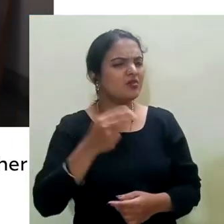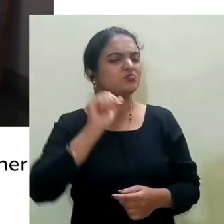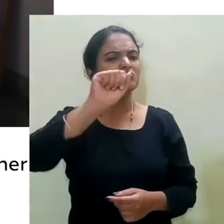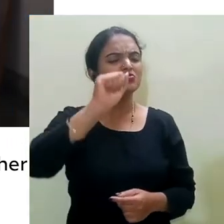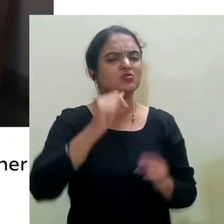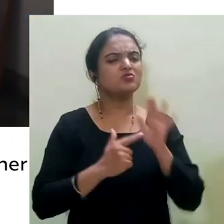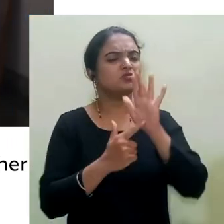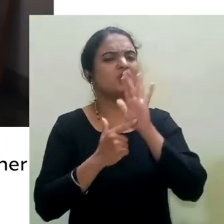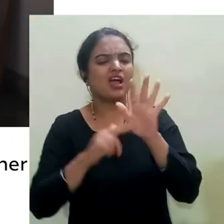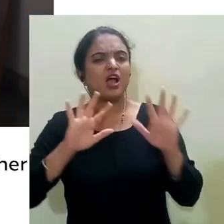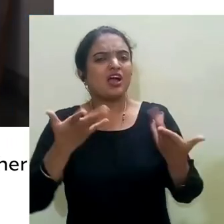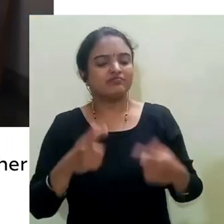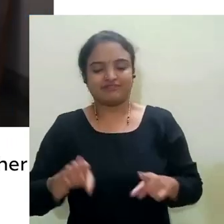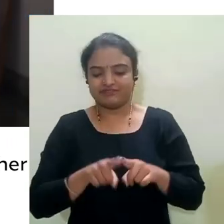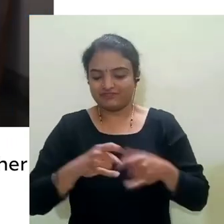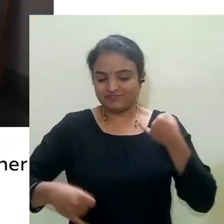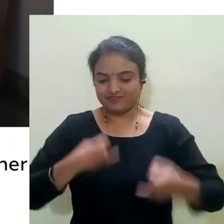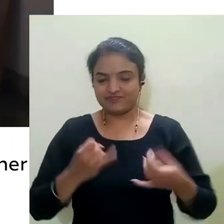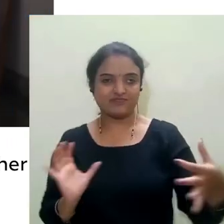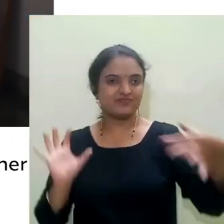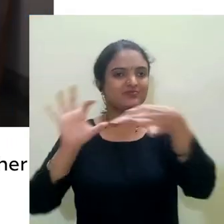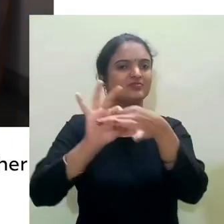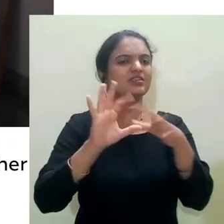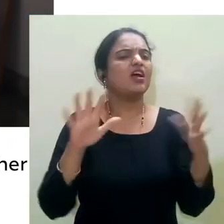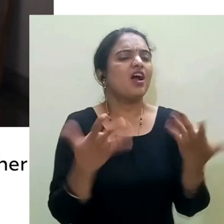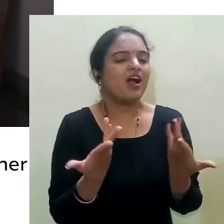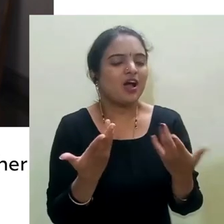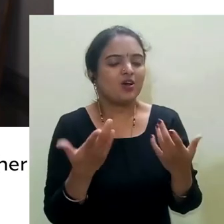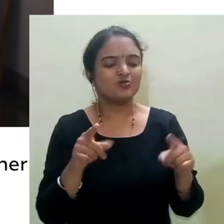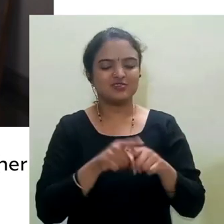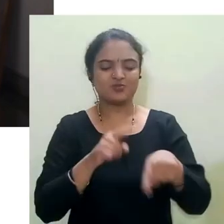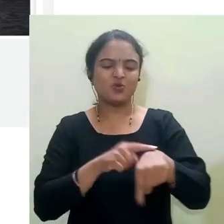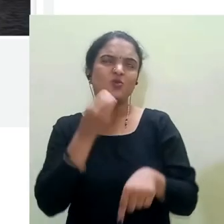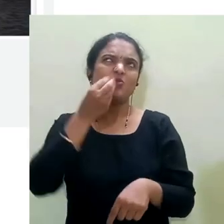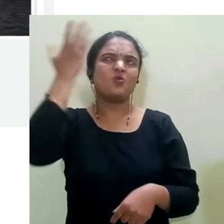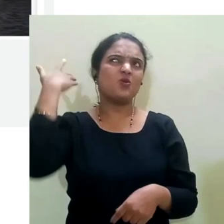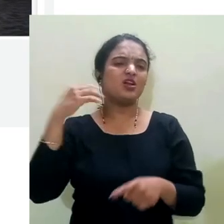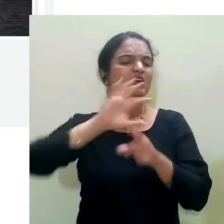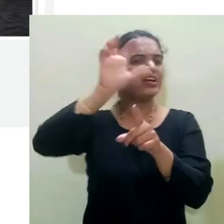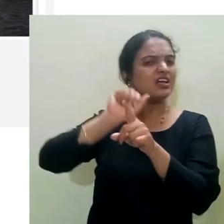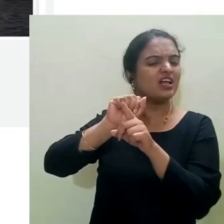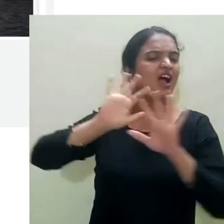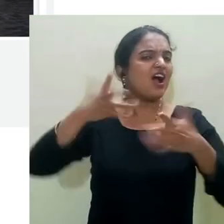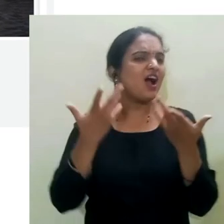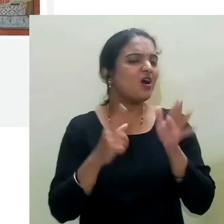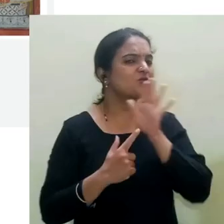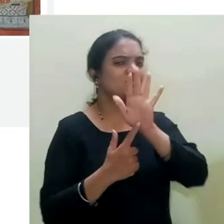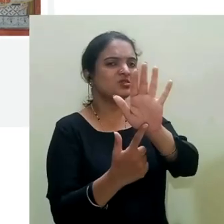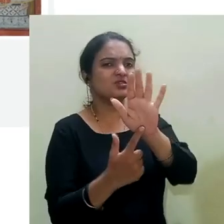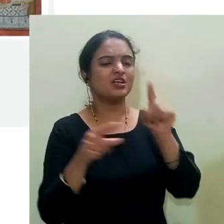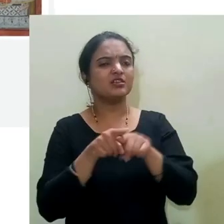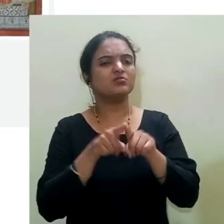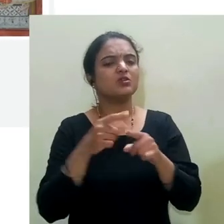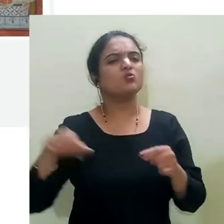bringing artworks and collections together, we've unearthed some really interesting connections. How common motifs travel across